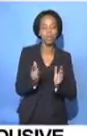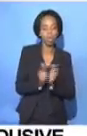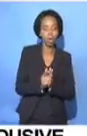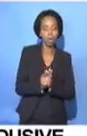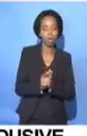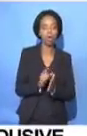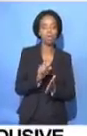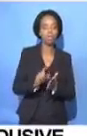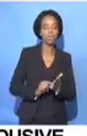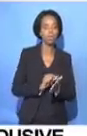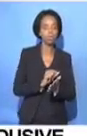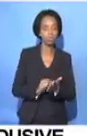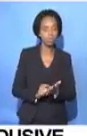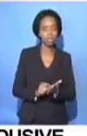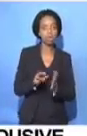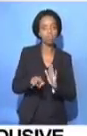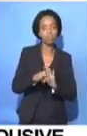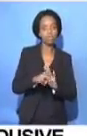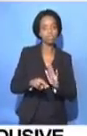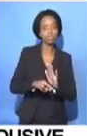registration by the youth.